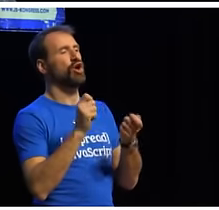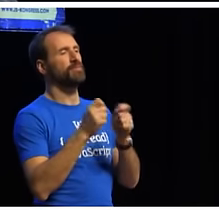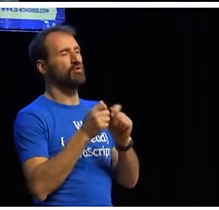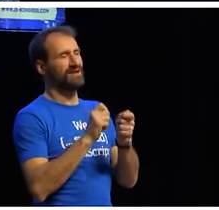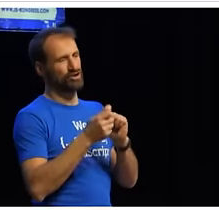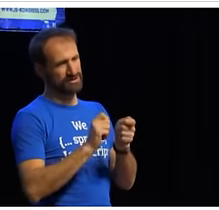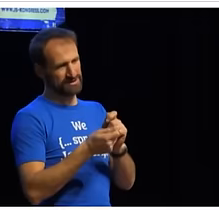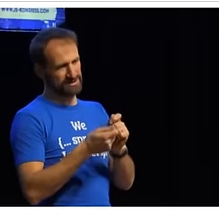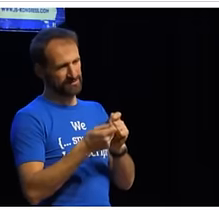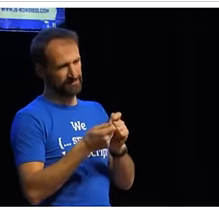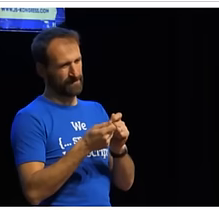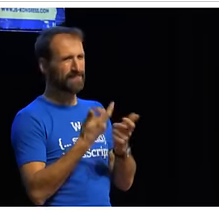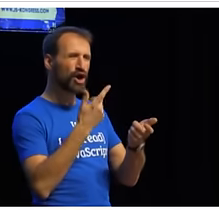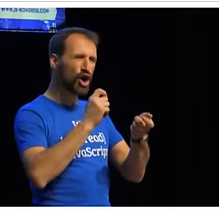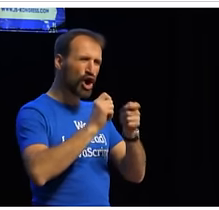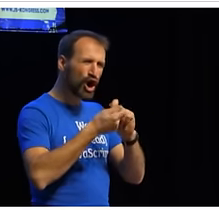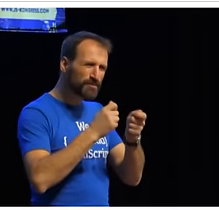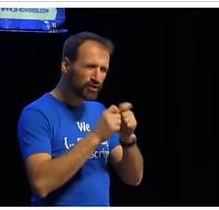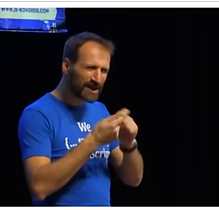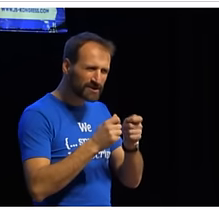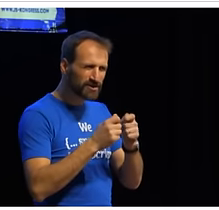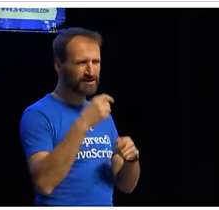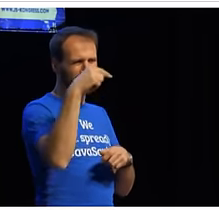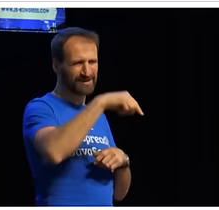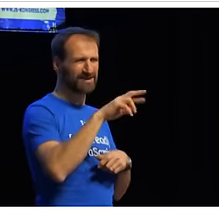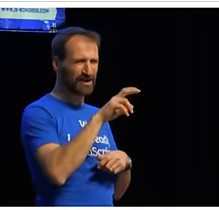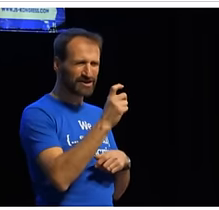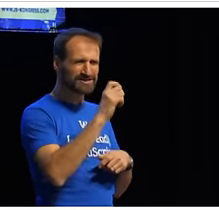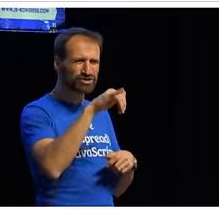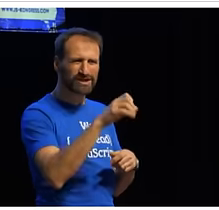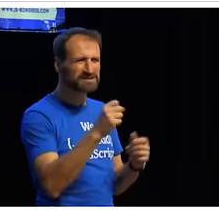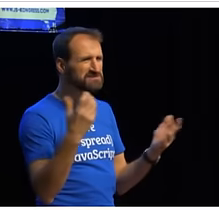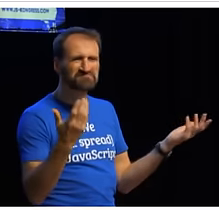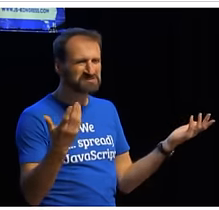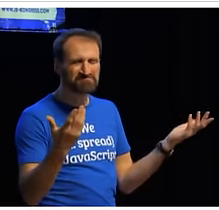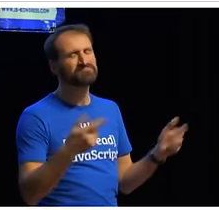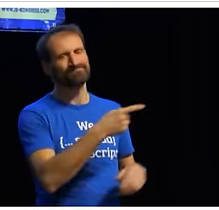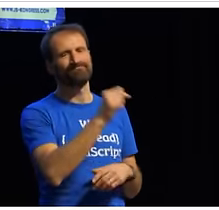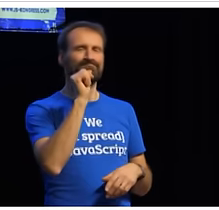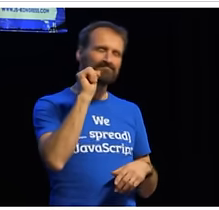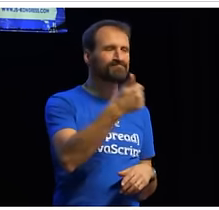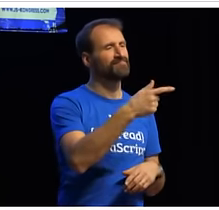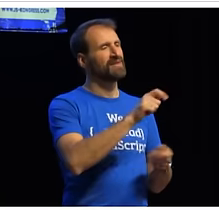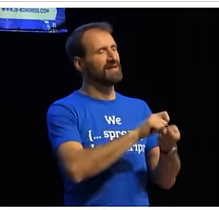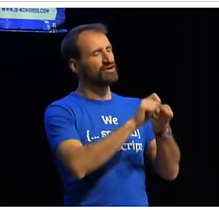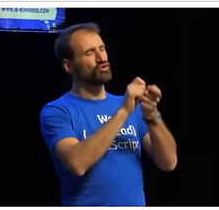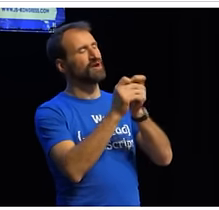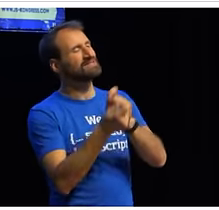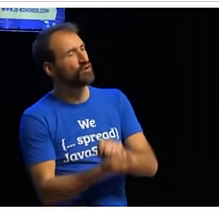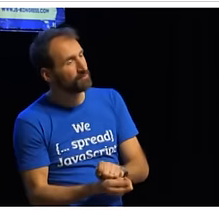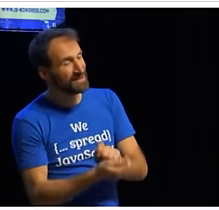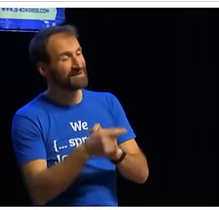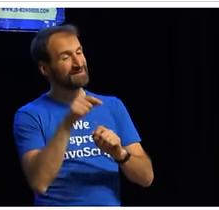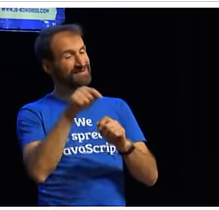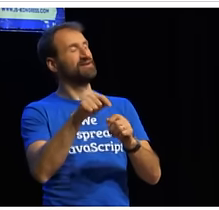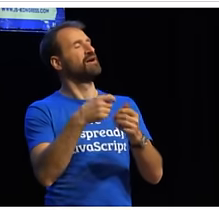So what are operators in RxJS? They basically transform the stream of